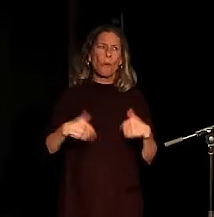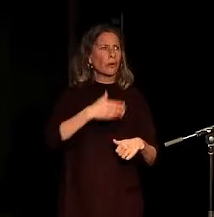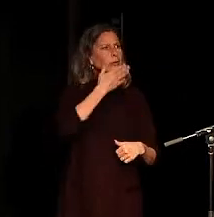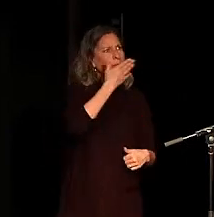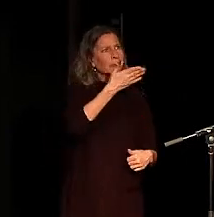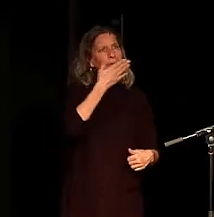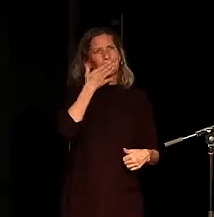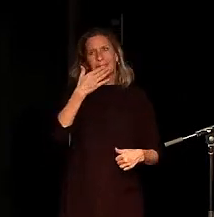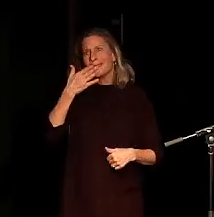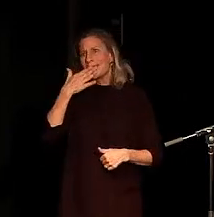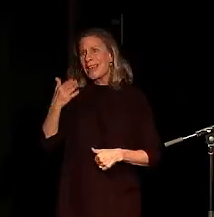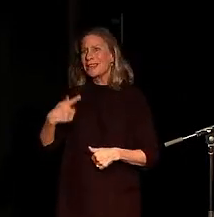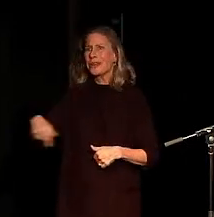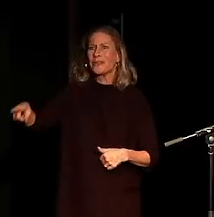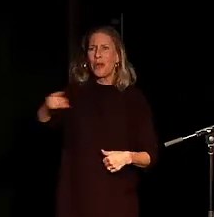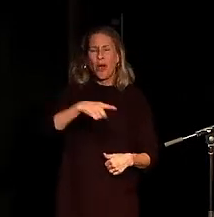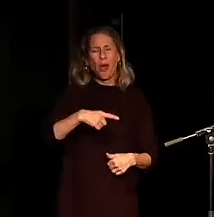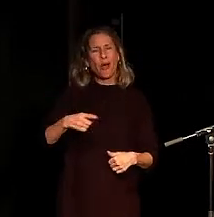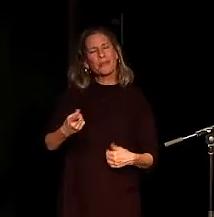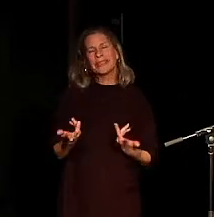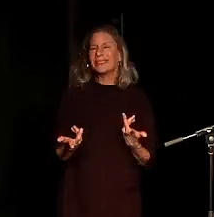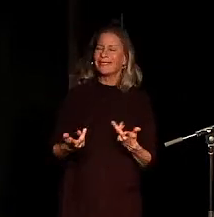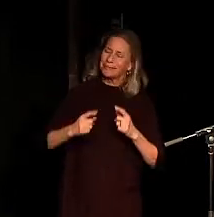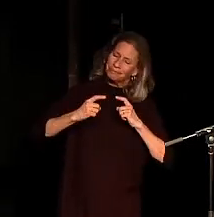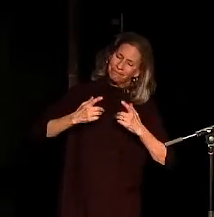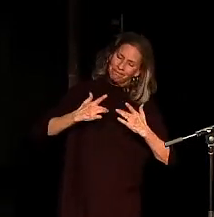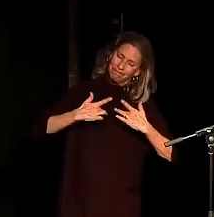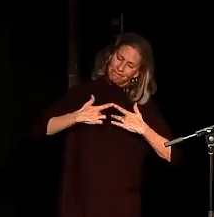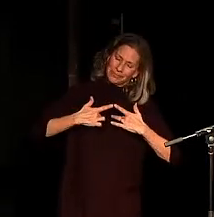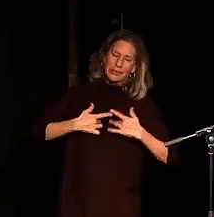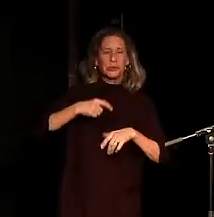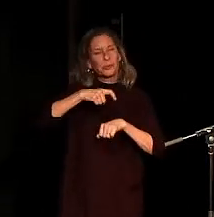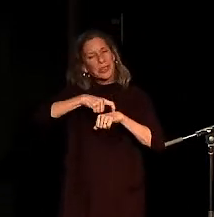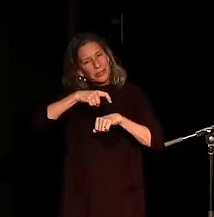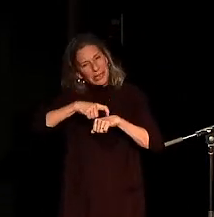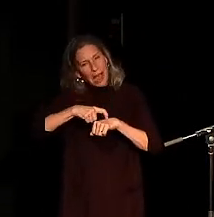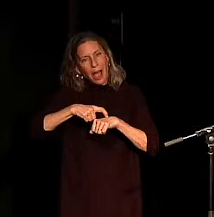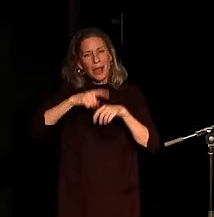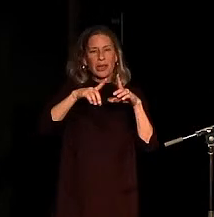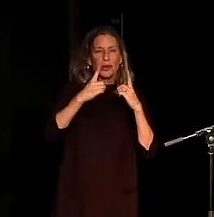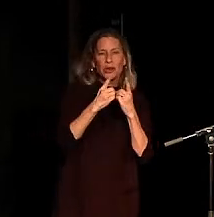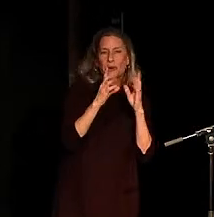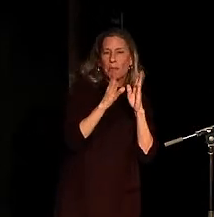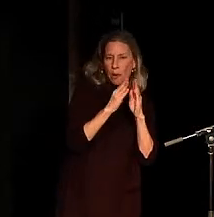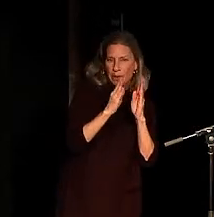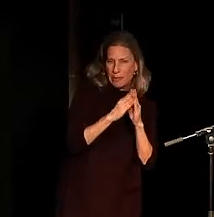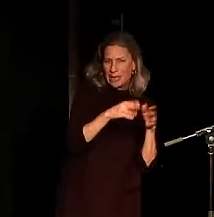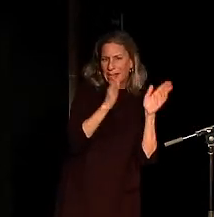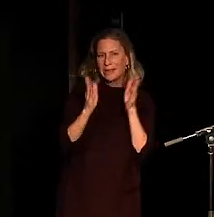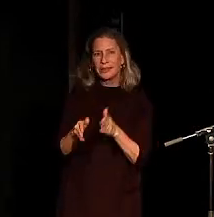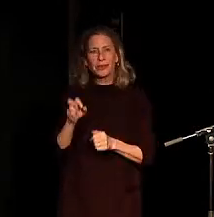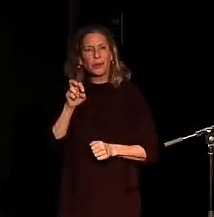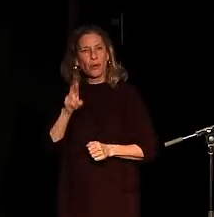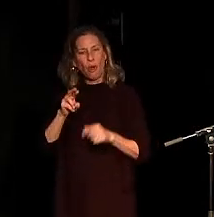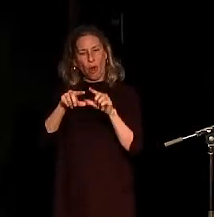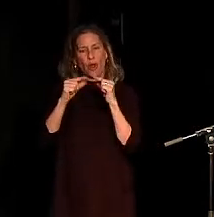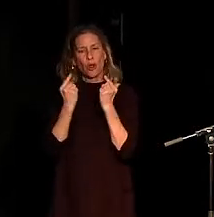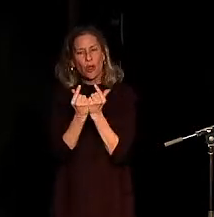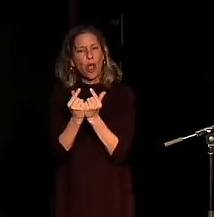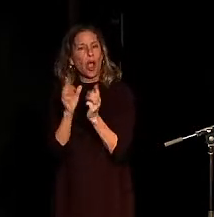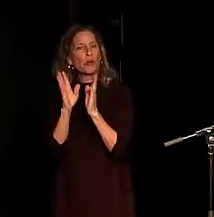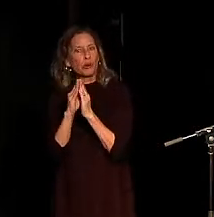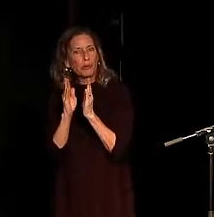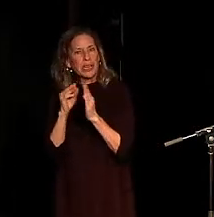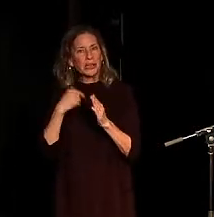who have been so generous with your time, be it in, you know, department meetings or different group meetings where